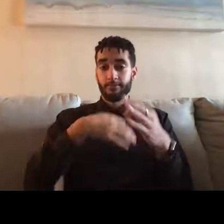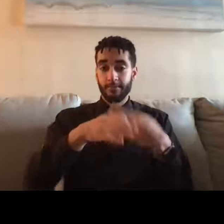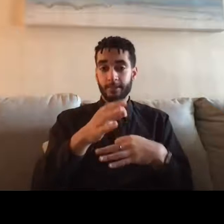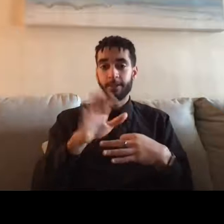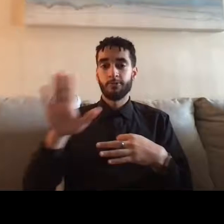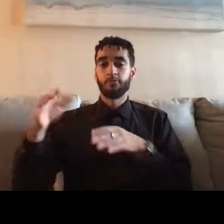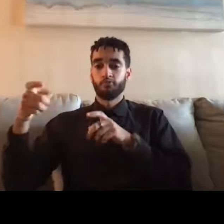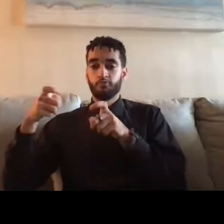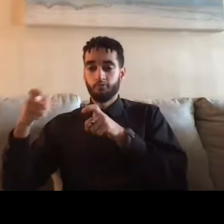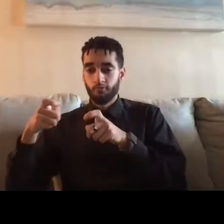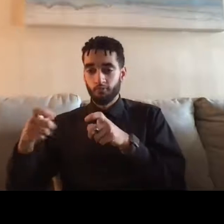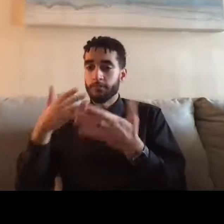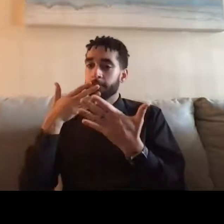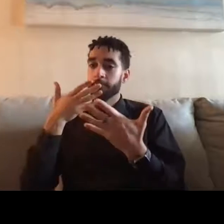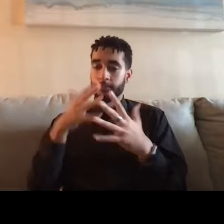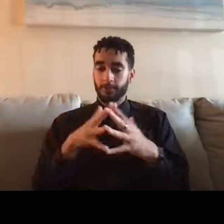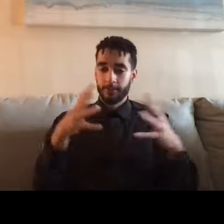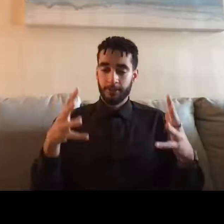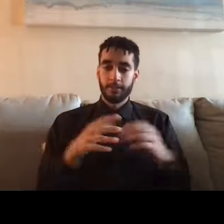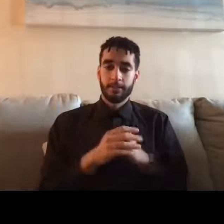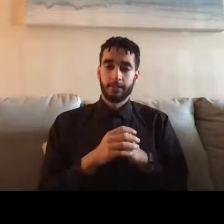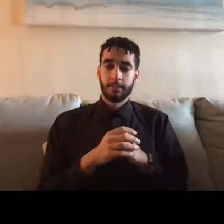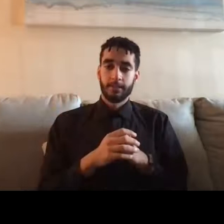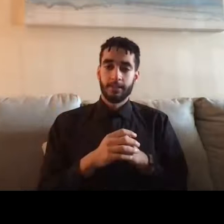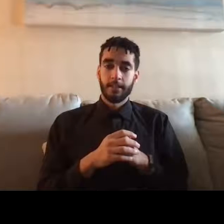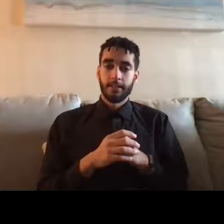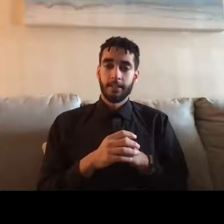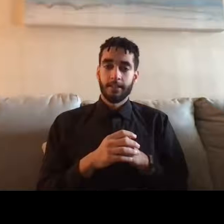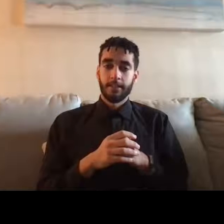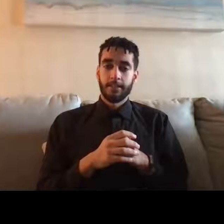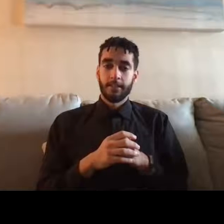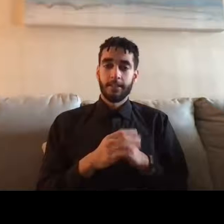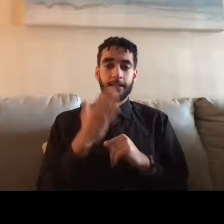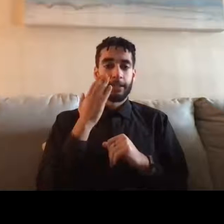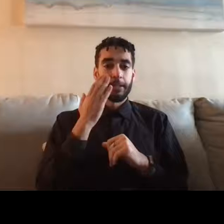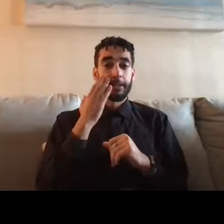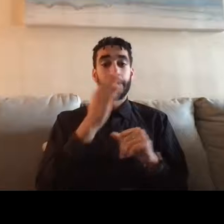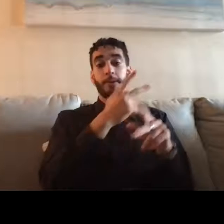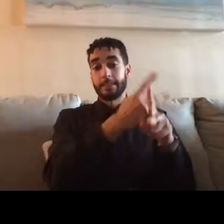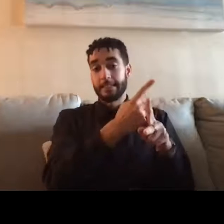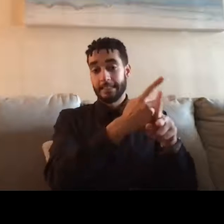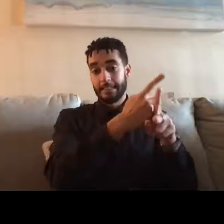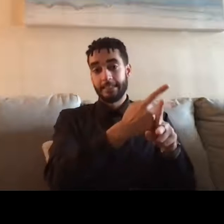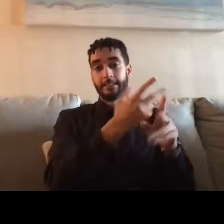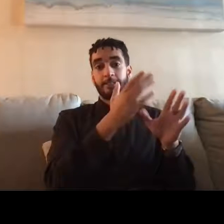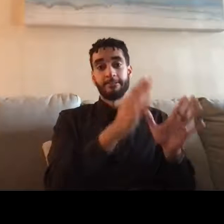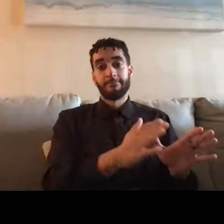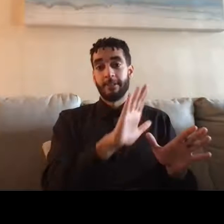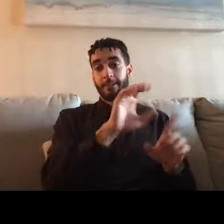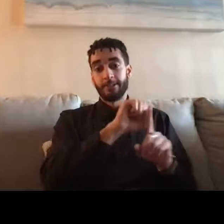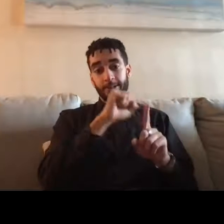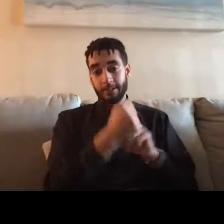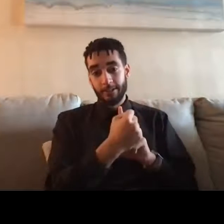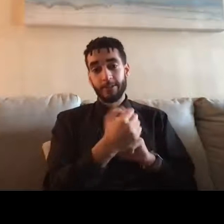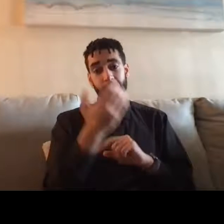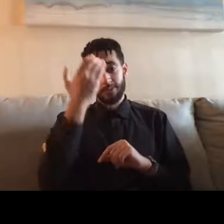that. It's probably not unlike some of the caregiver situations that I know you guys hear about or participate